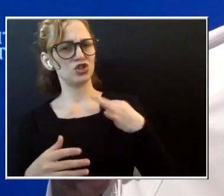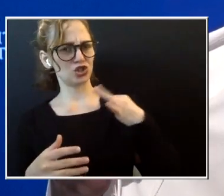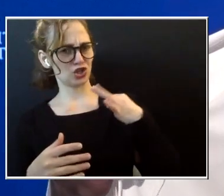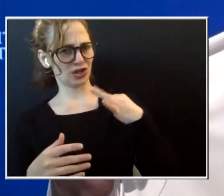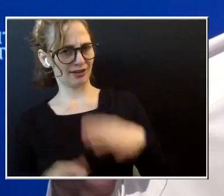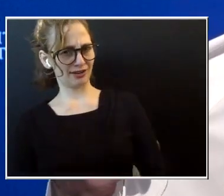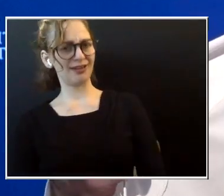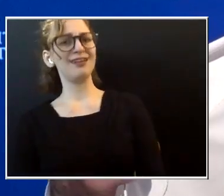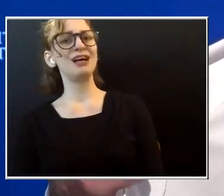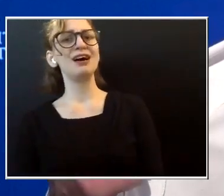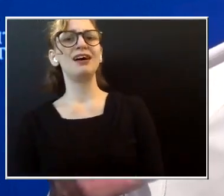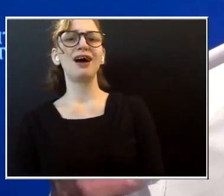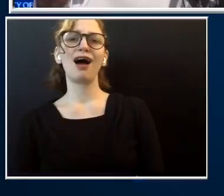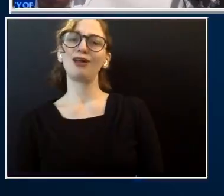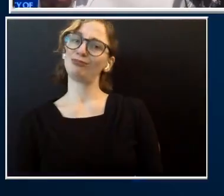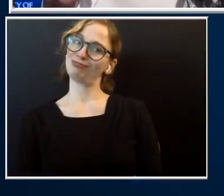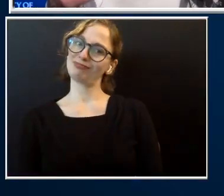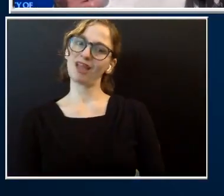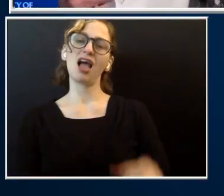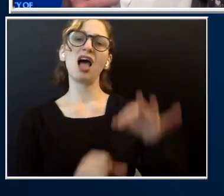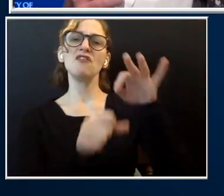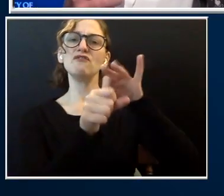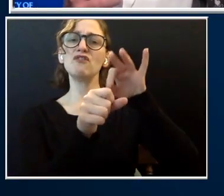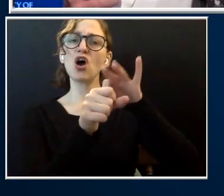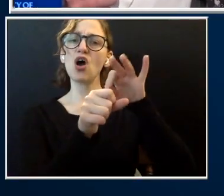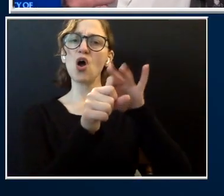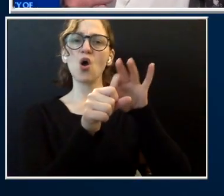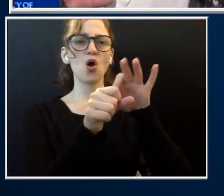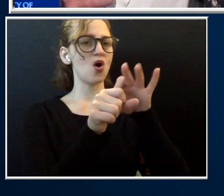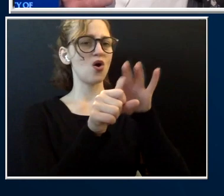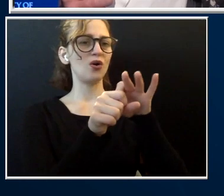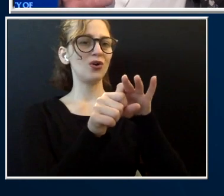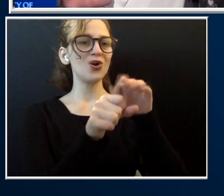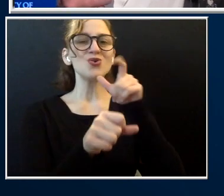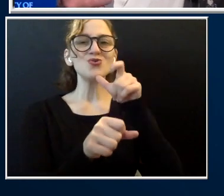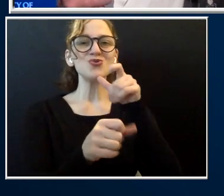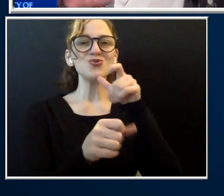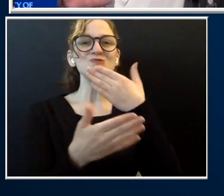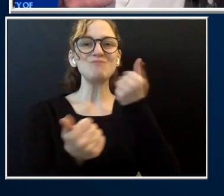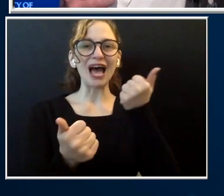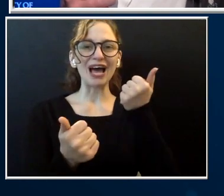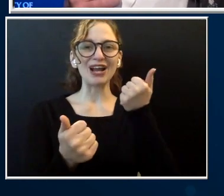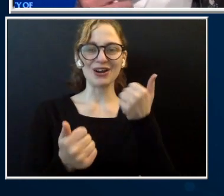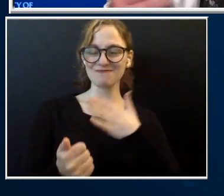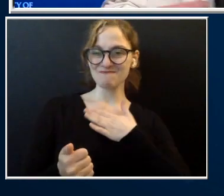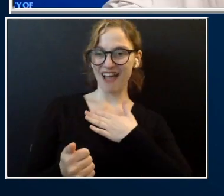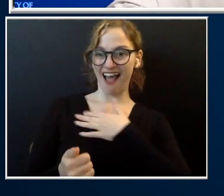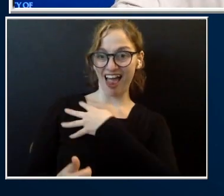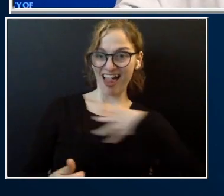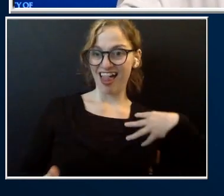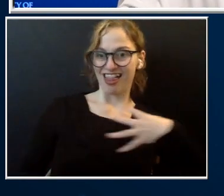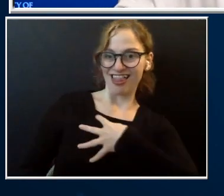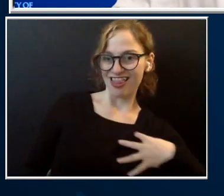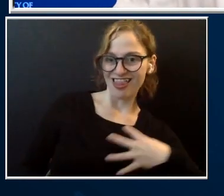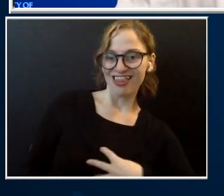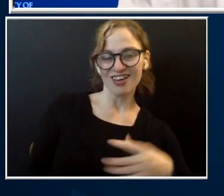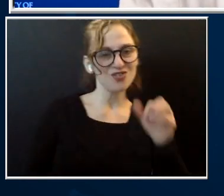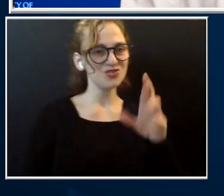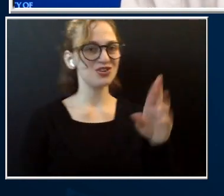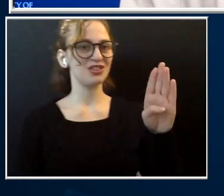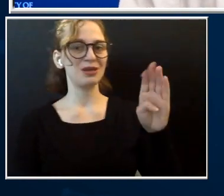Okay, let's take a vote, everybody. If you're online right now, vote for the Beatles or Flashy Red. Where are you going to go here, people? Where are you going to go? It's a